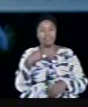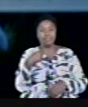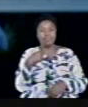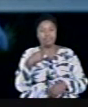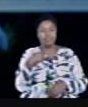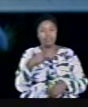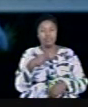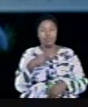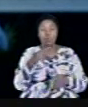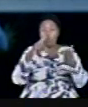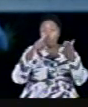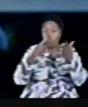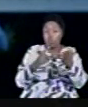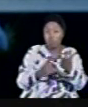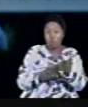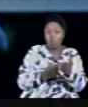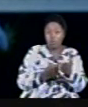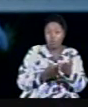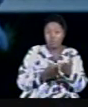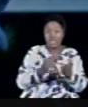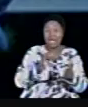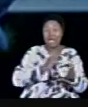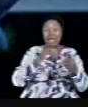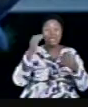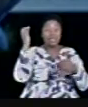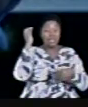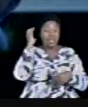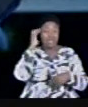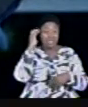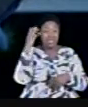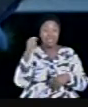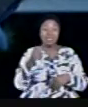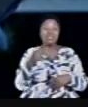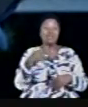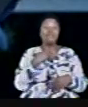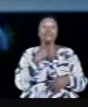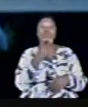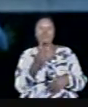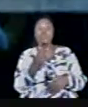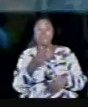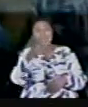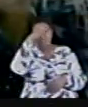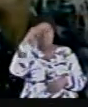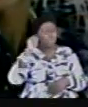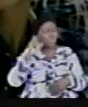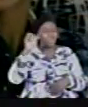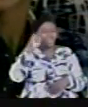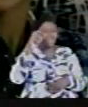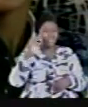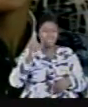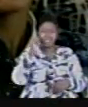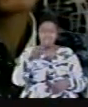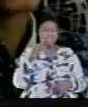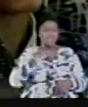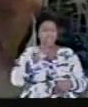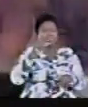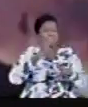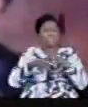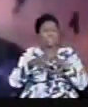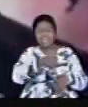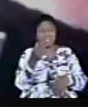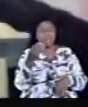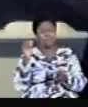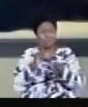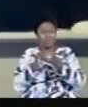once I hear the voice, because she couldn't see anymore, carry me there. Once I hear